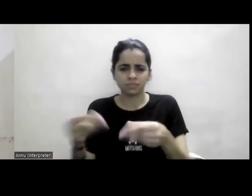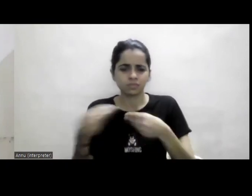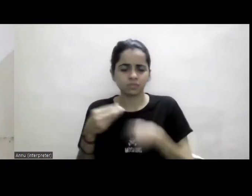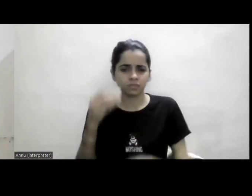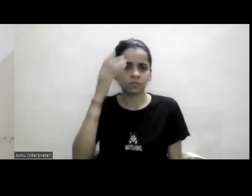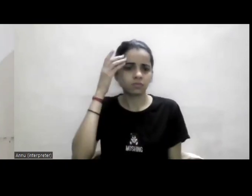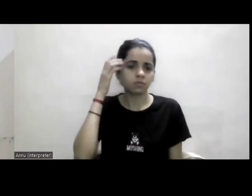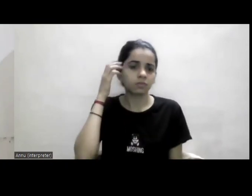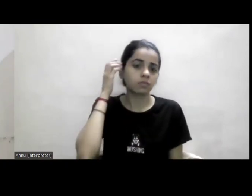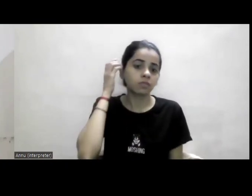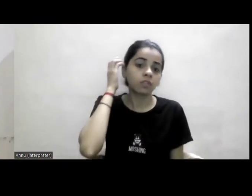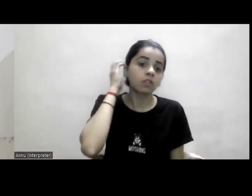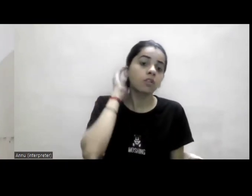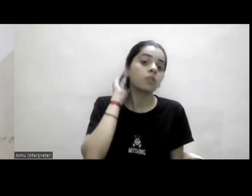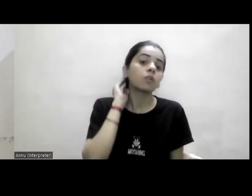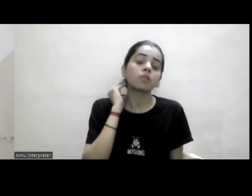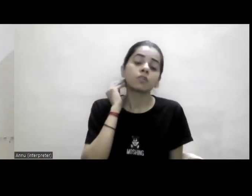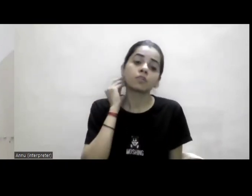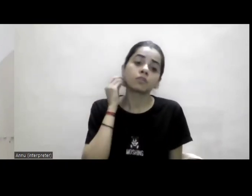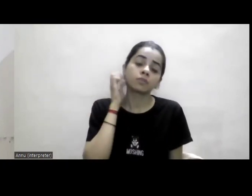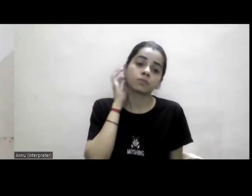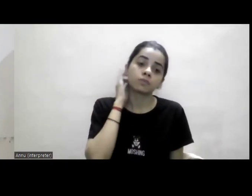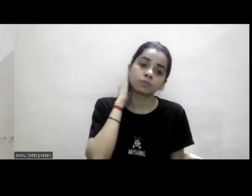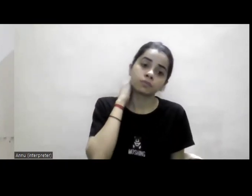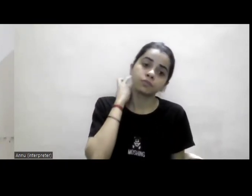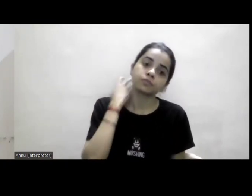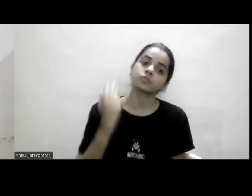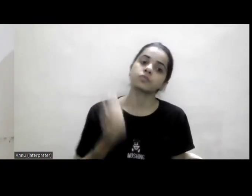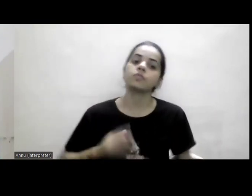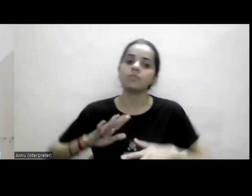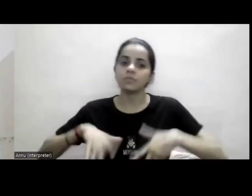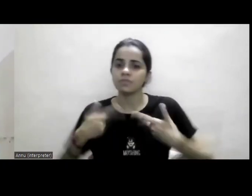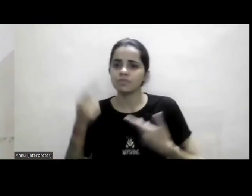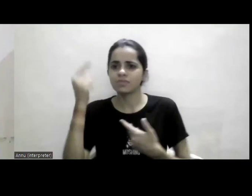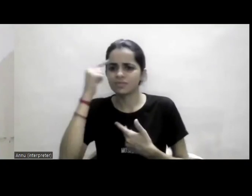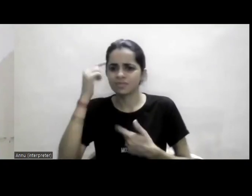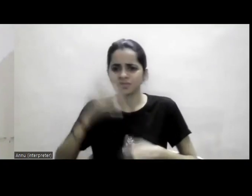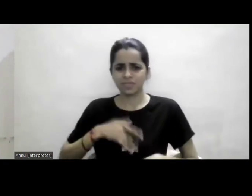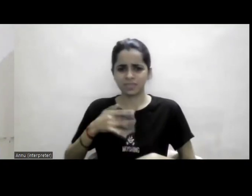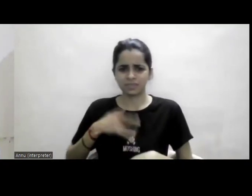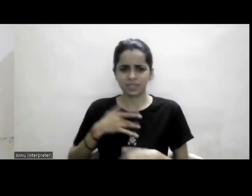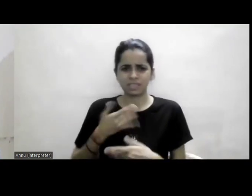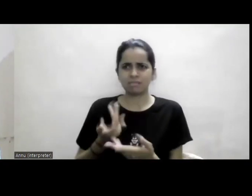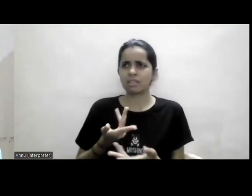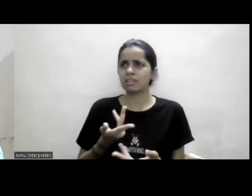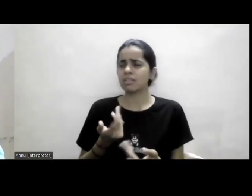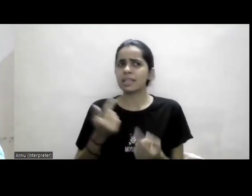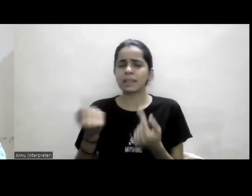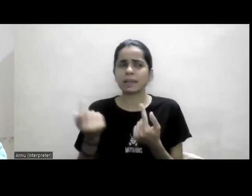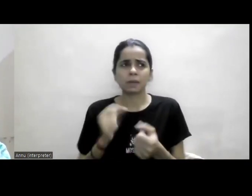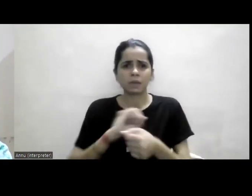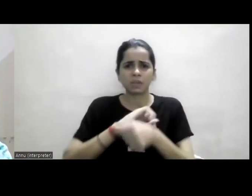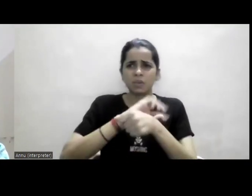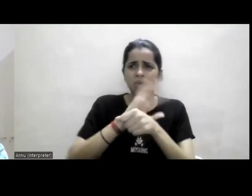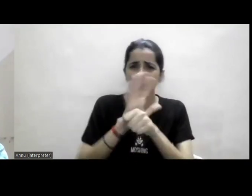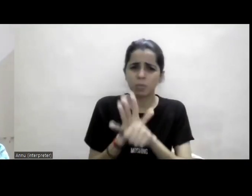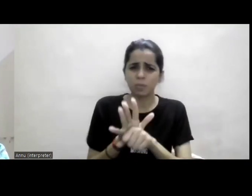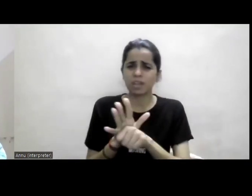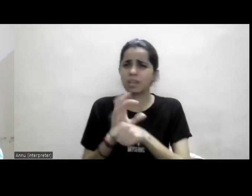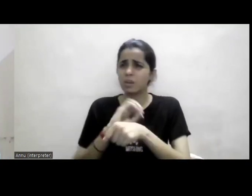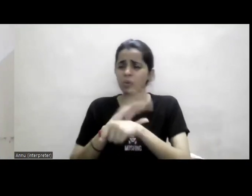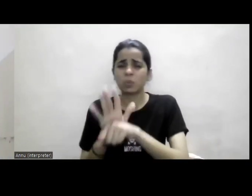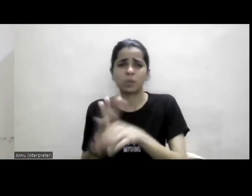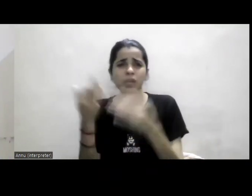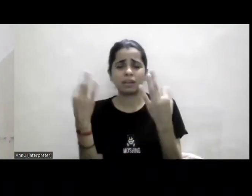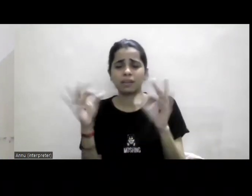How, you know, you feel your, the way you were thinking, the way you were behaving, you know, in the pre-COVID time and in